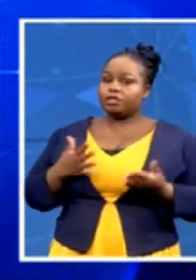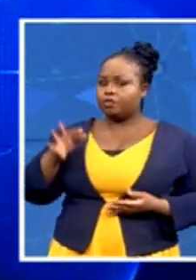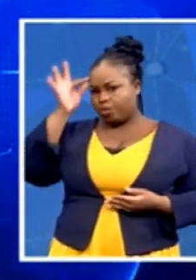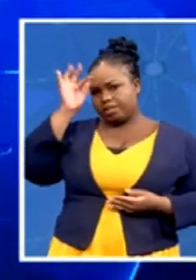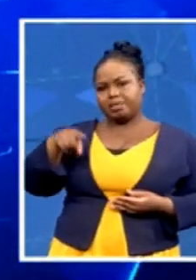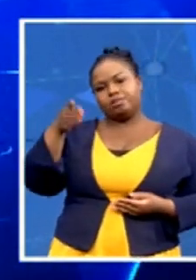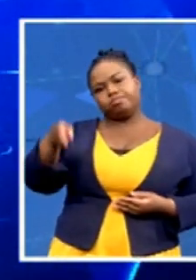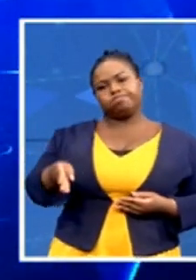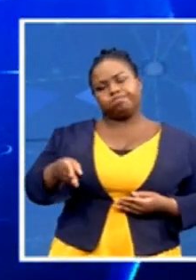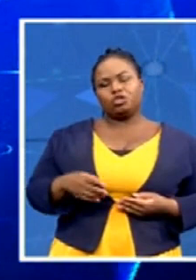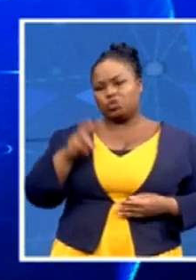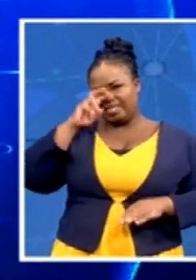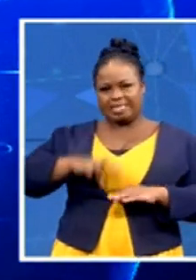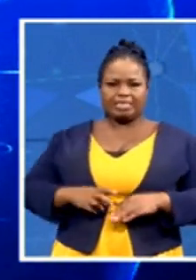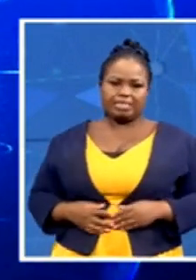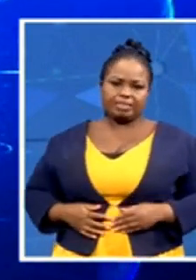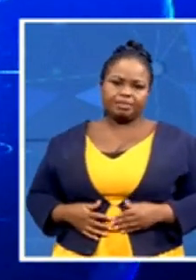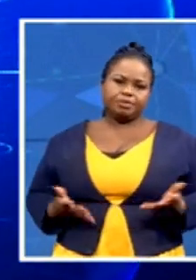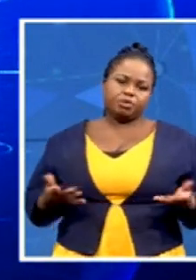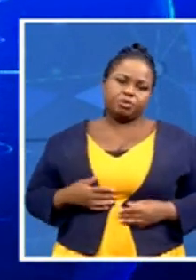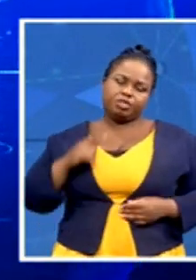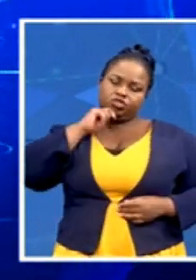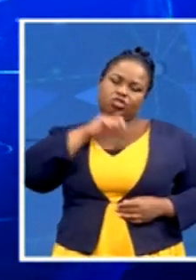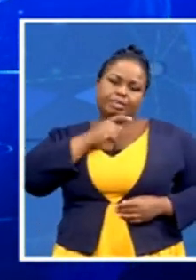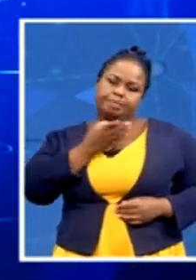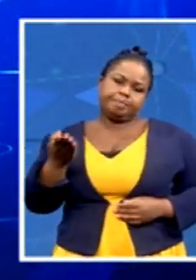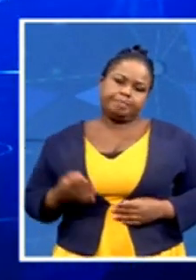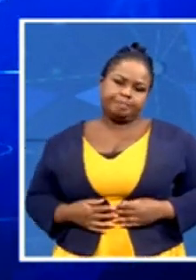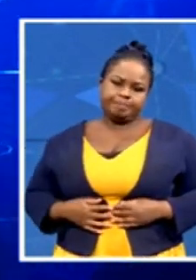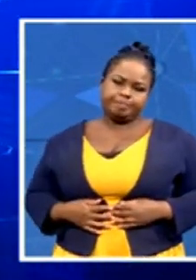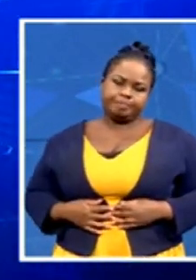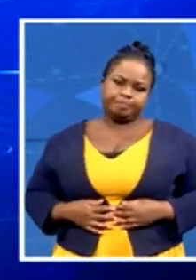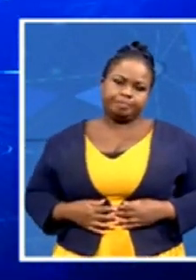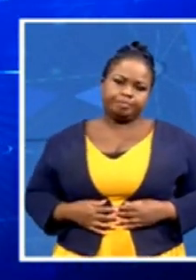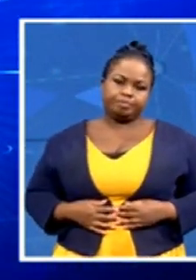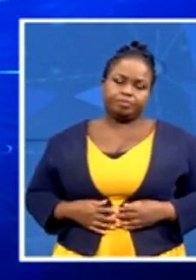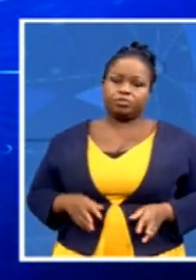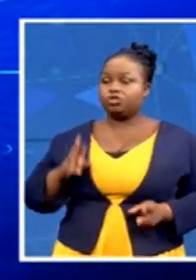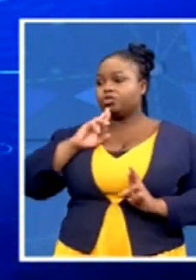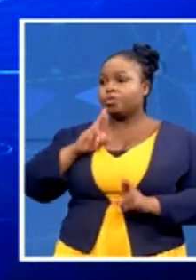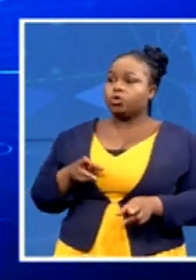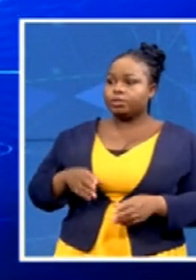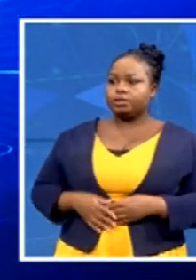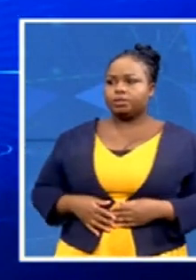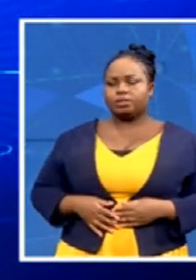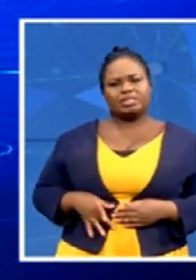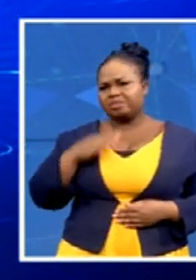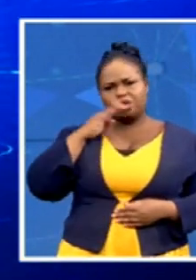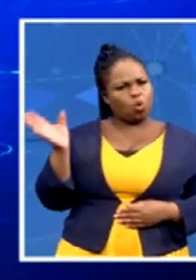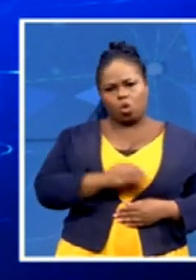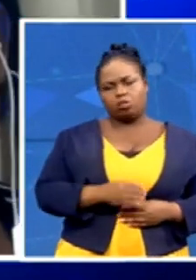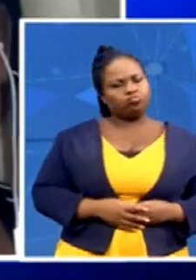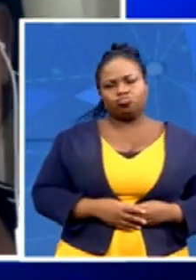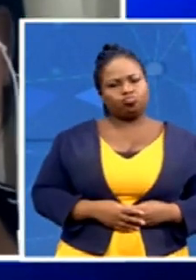Yeah, you just have to trust them and report. It cannot be all of them, obviously. So from